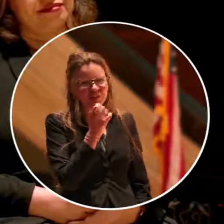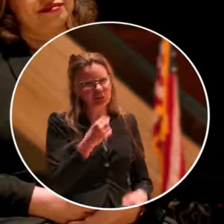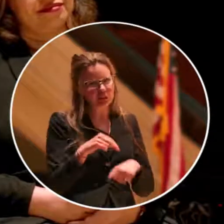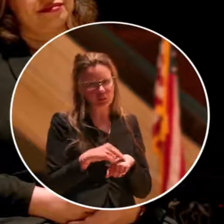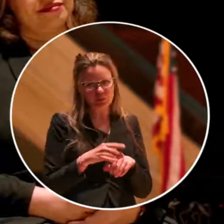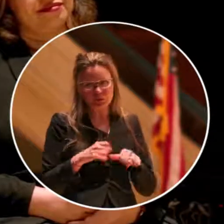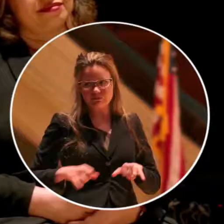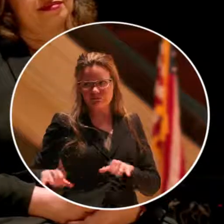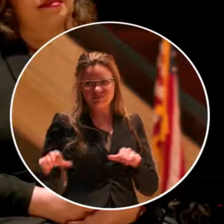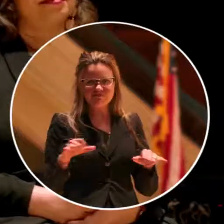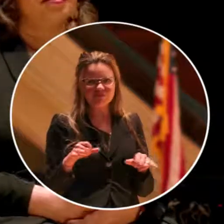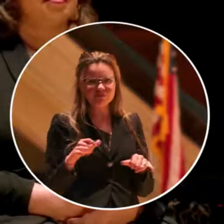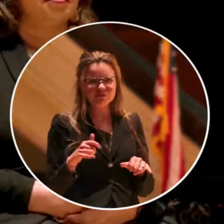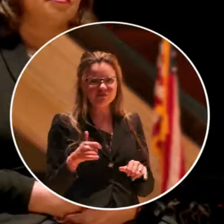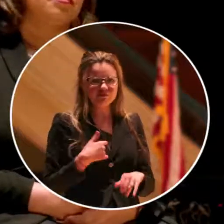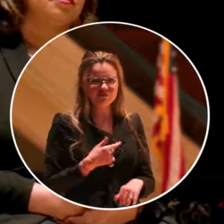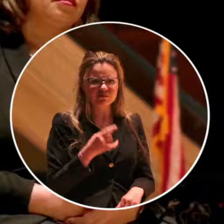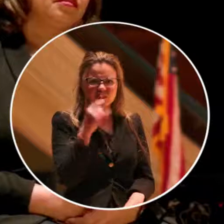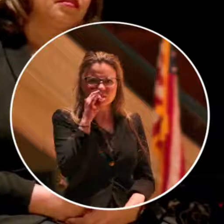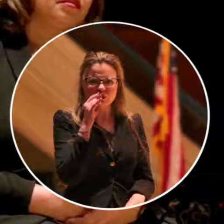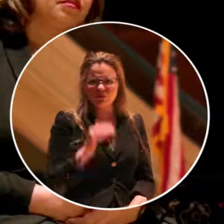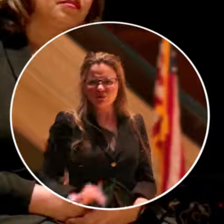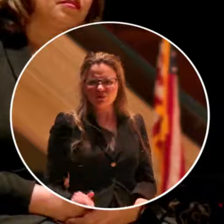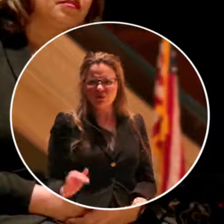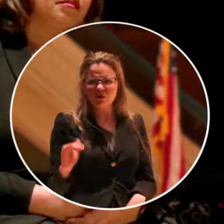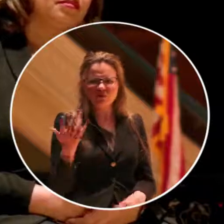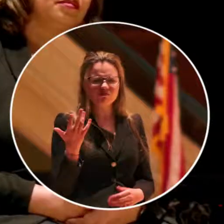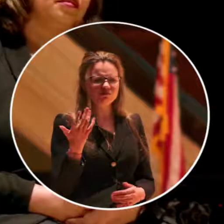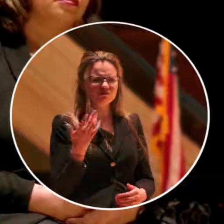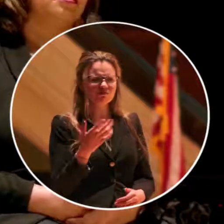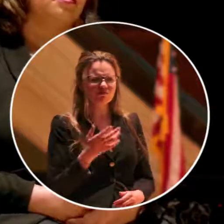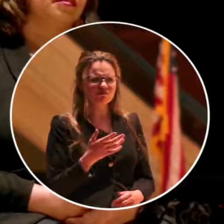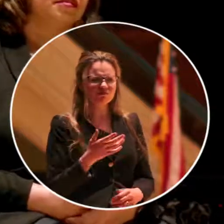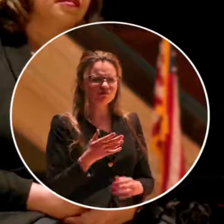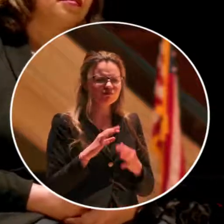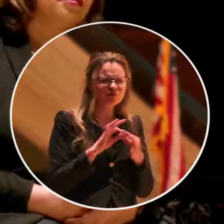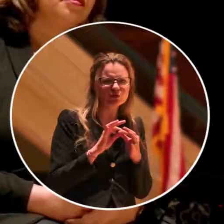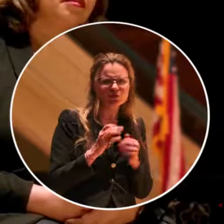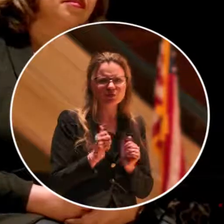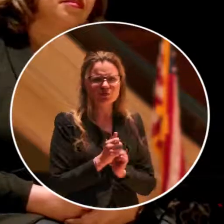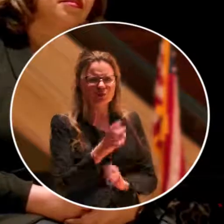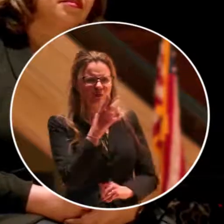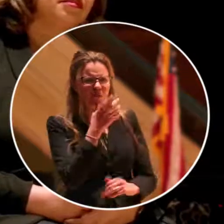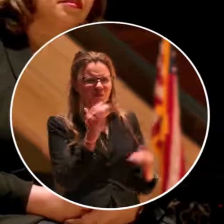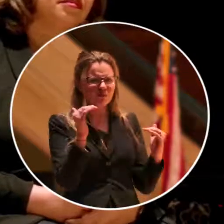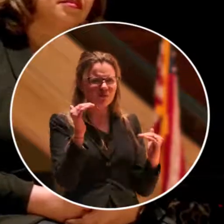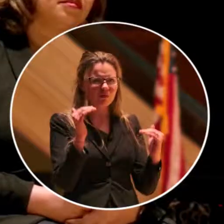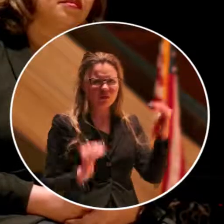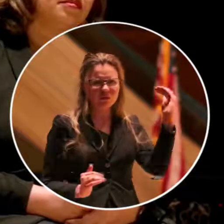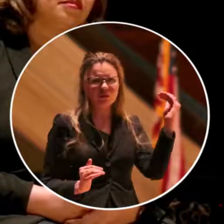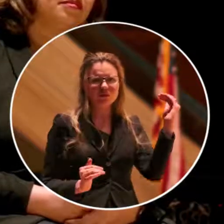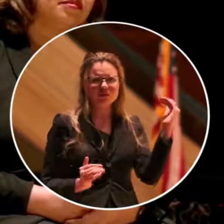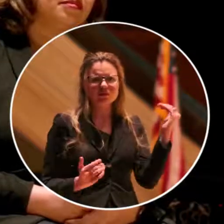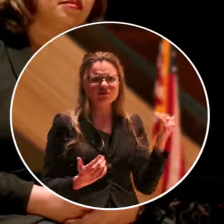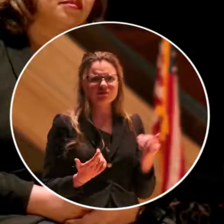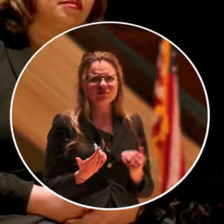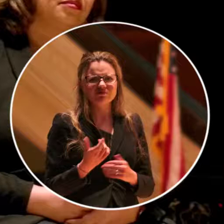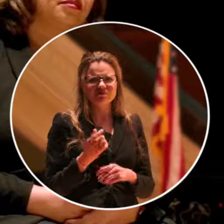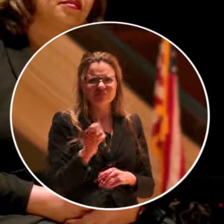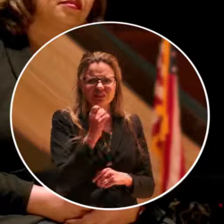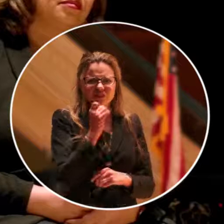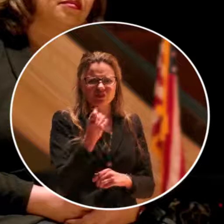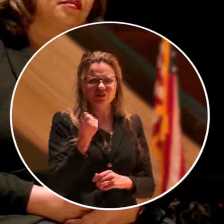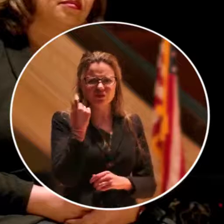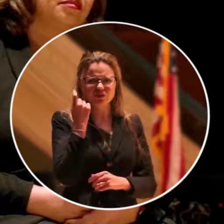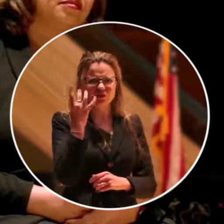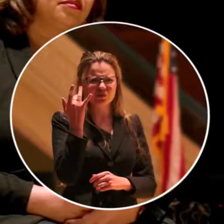As a kid, I thought everyone else had an imbalanced relationship. I couldn't understand why they